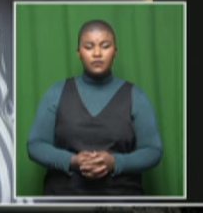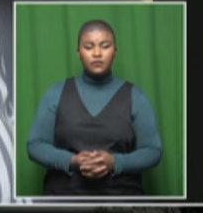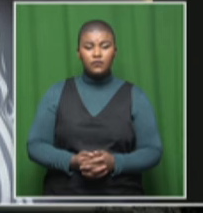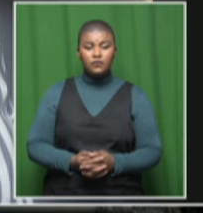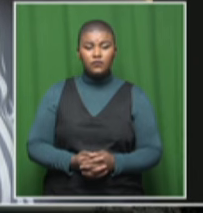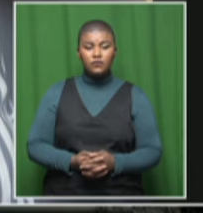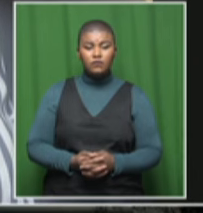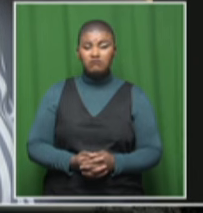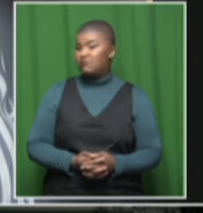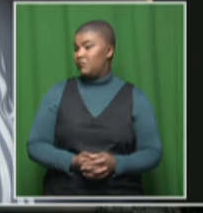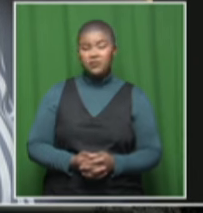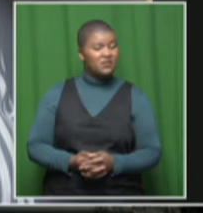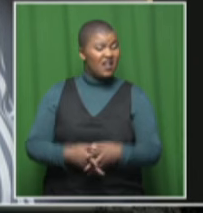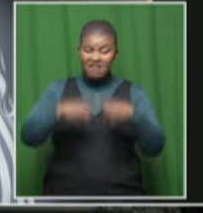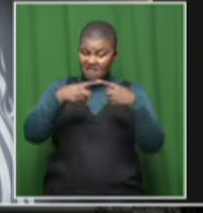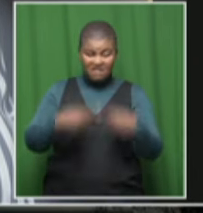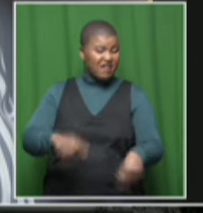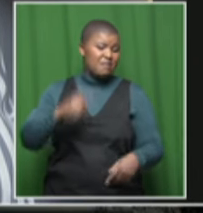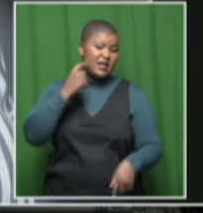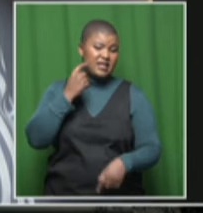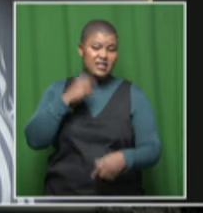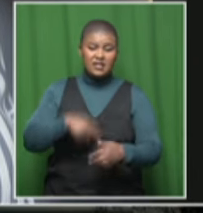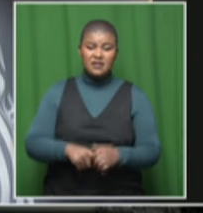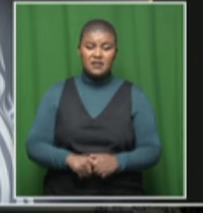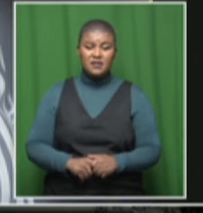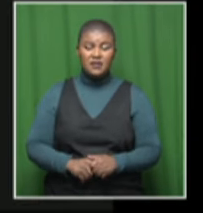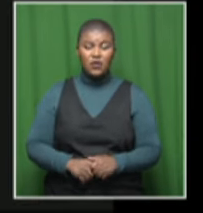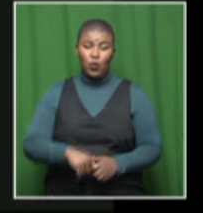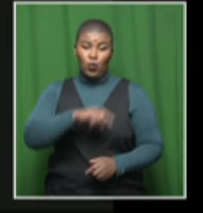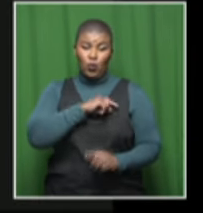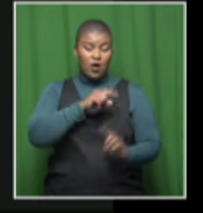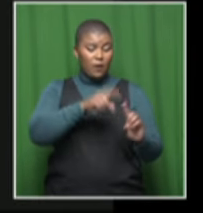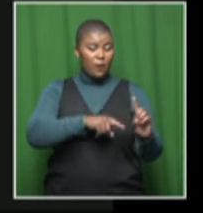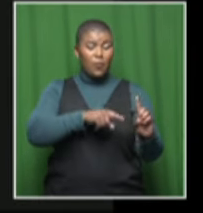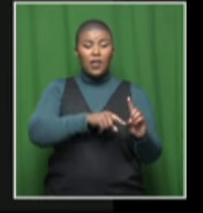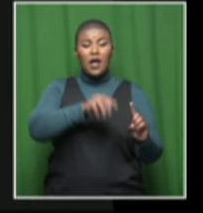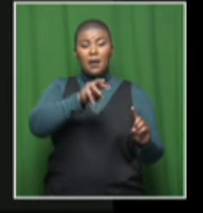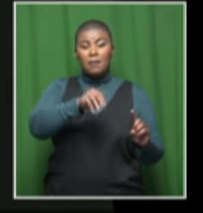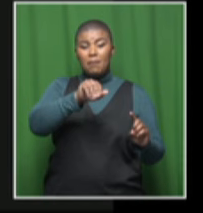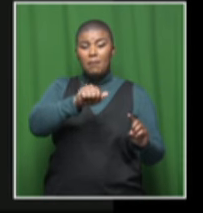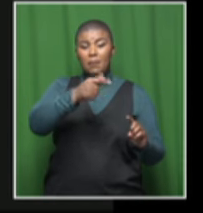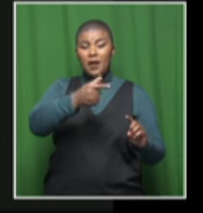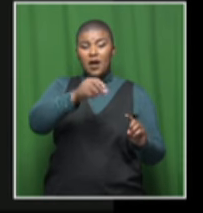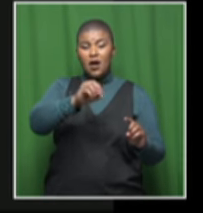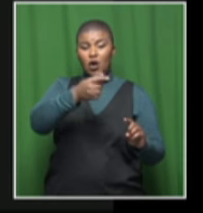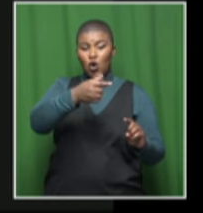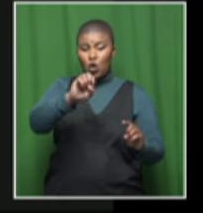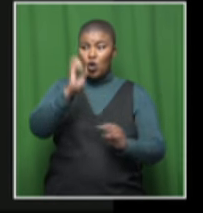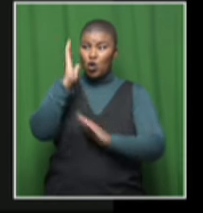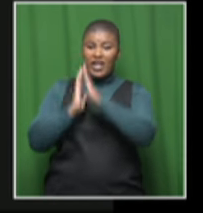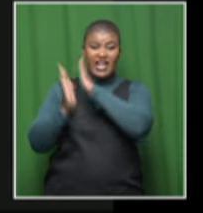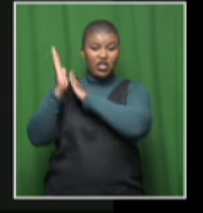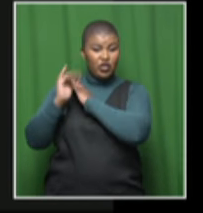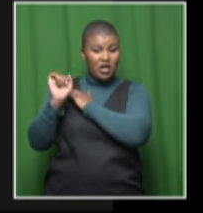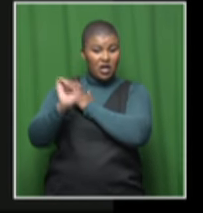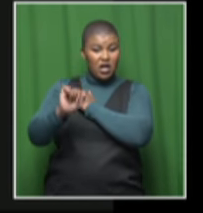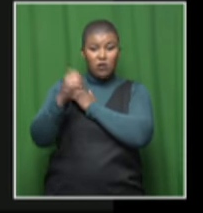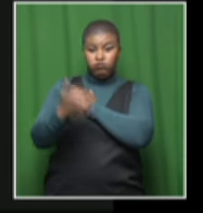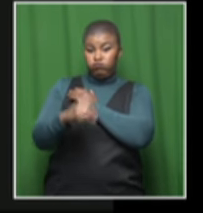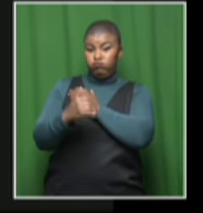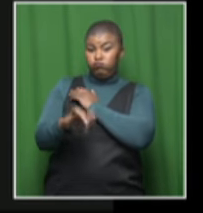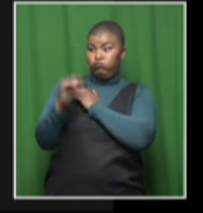It was not easy because obviously Princess Magogo had a rich history. Yeah. And so to put it, all of